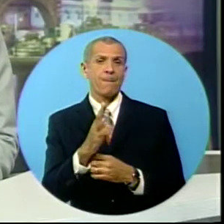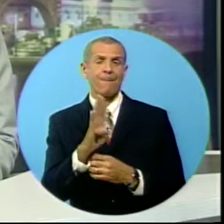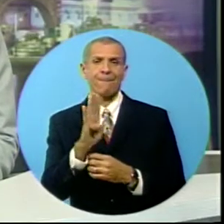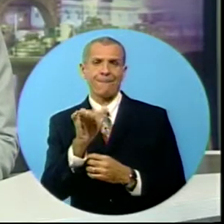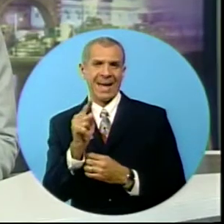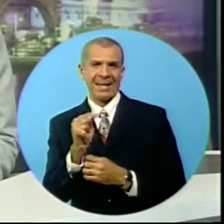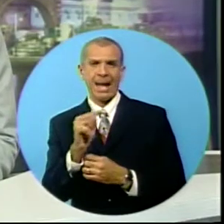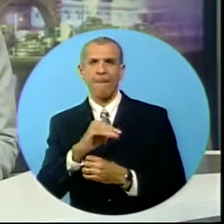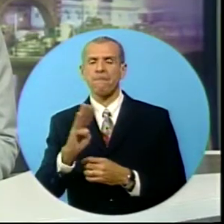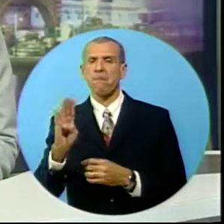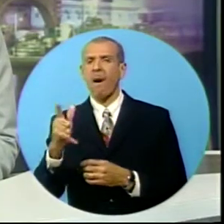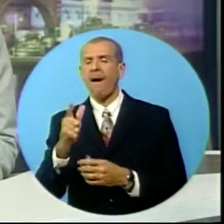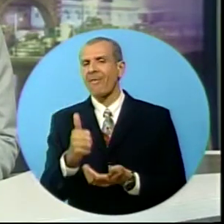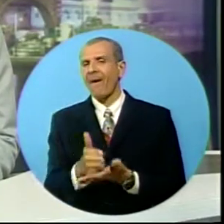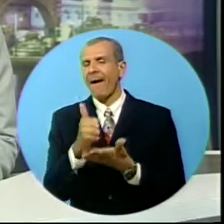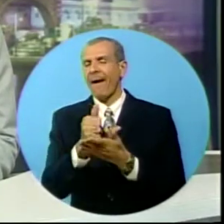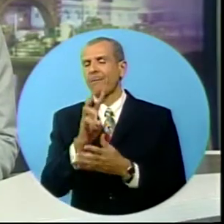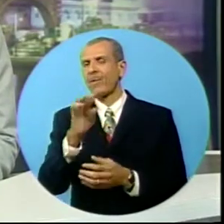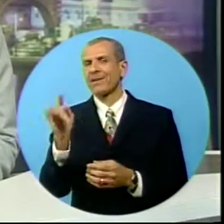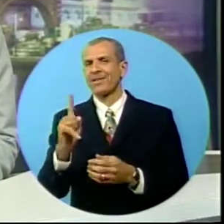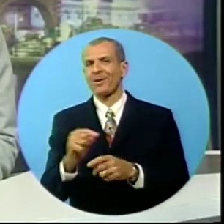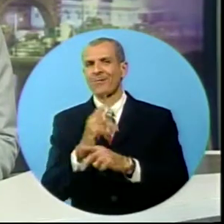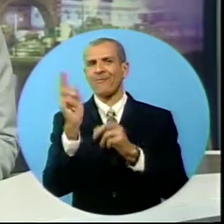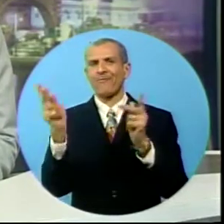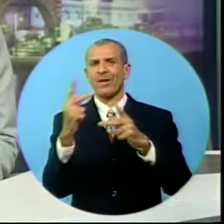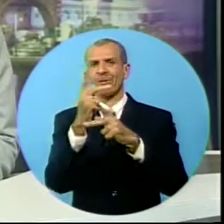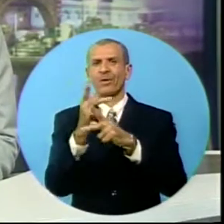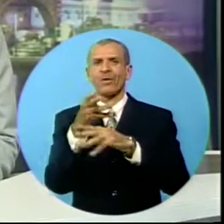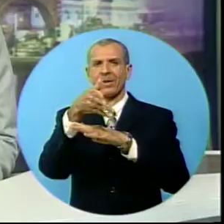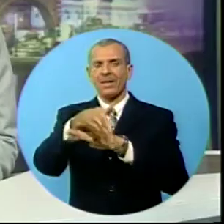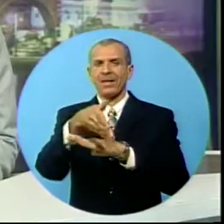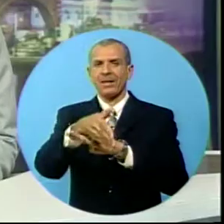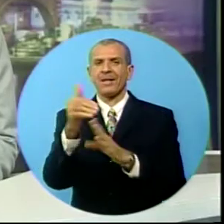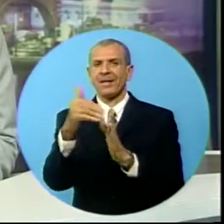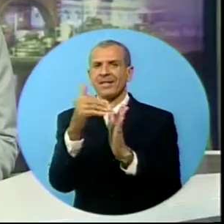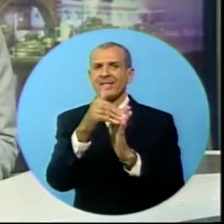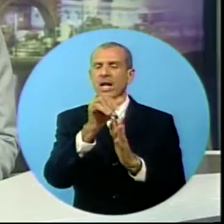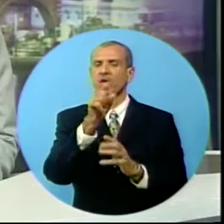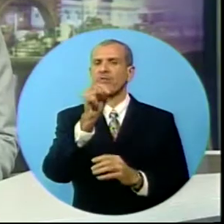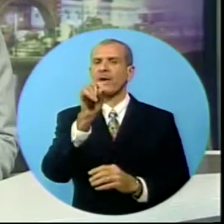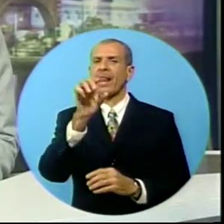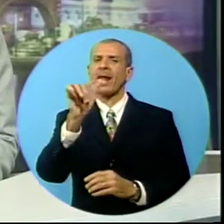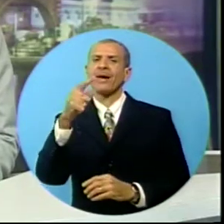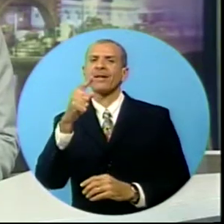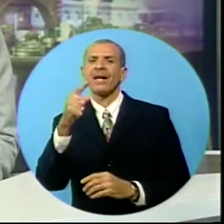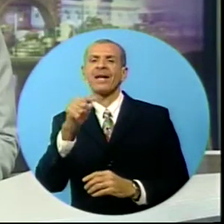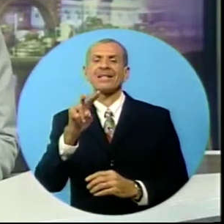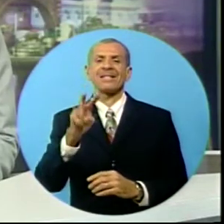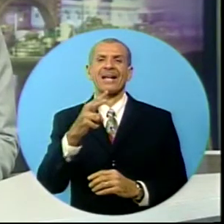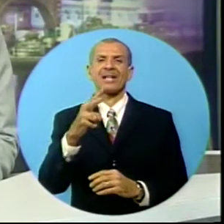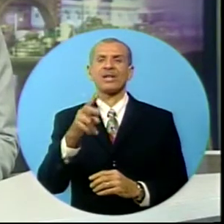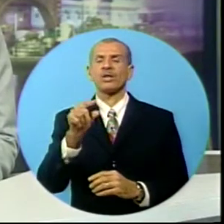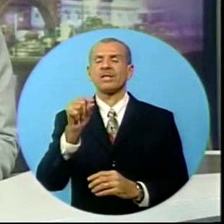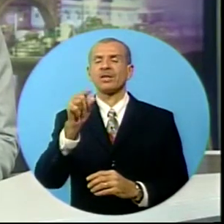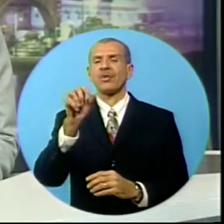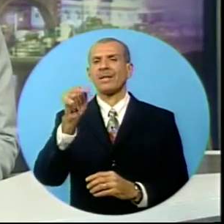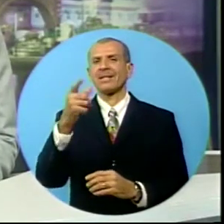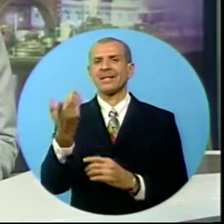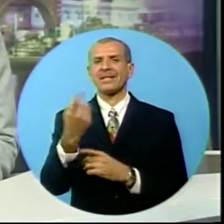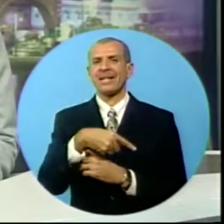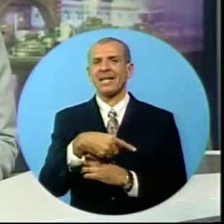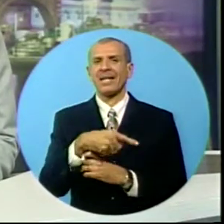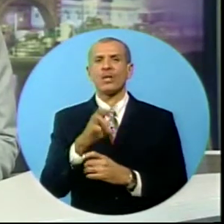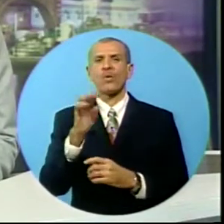west indies finally secure a victory over sri lanka playing the second and final t20 today at the prima dasa stadium